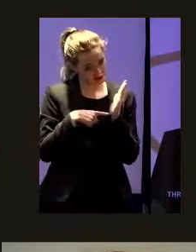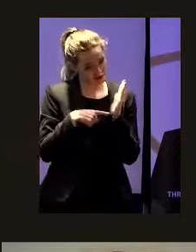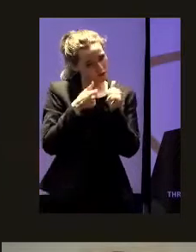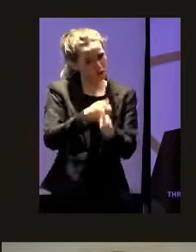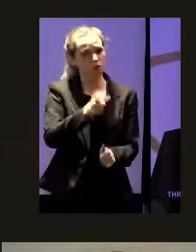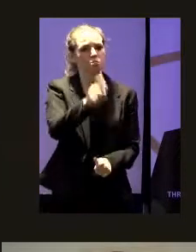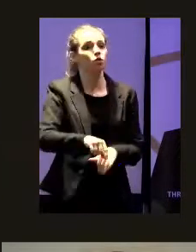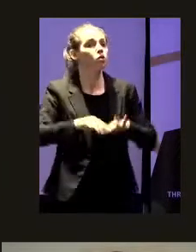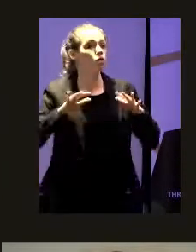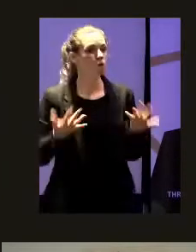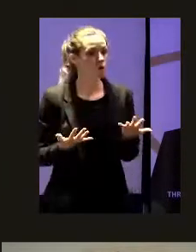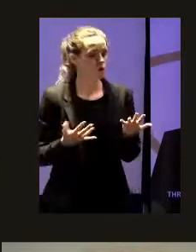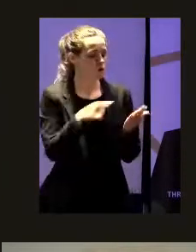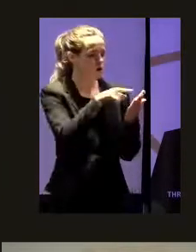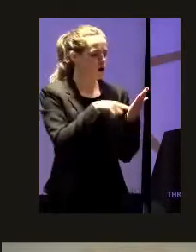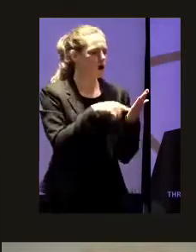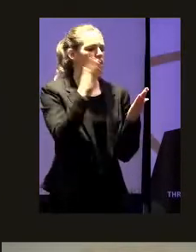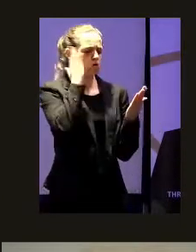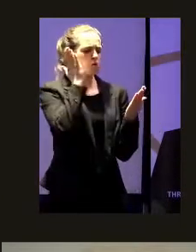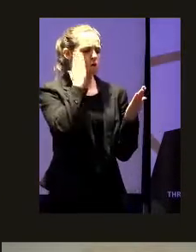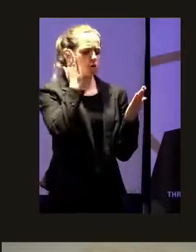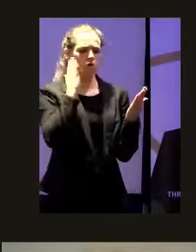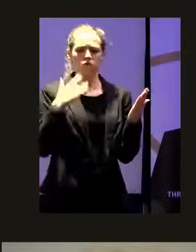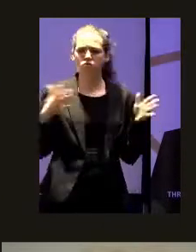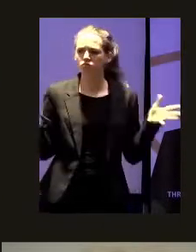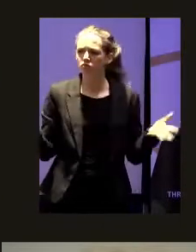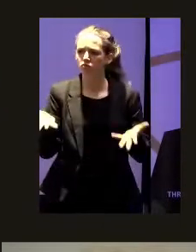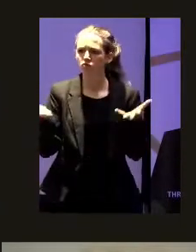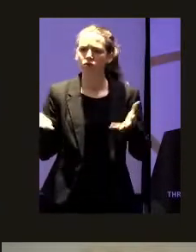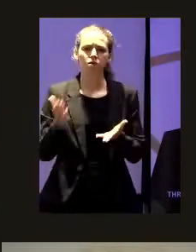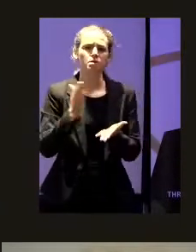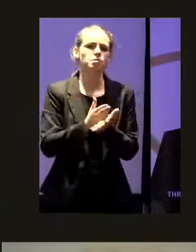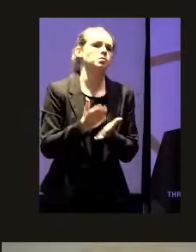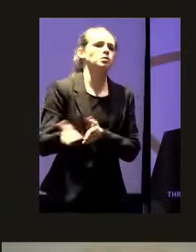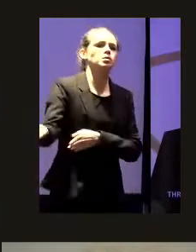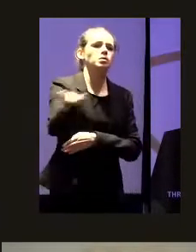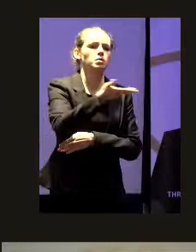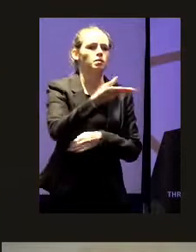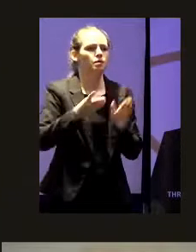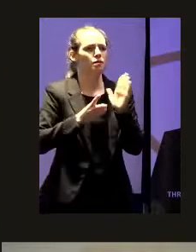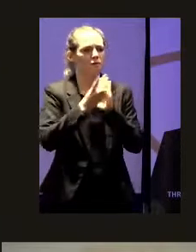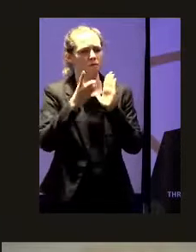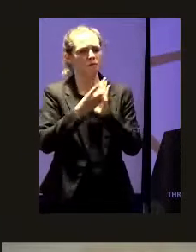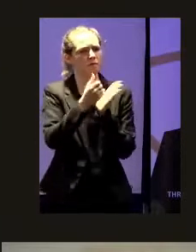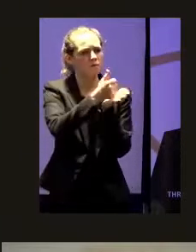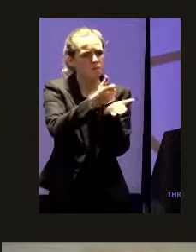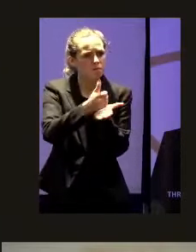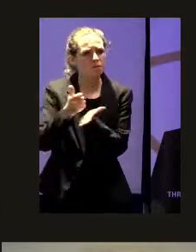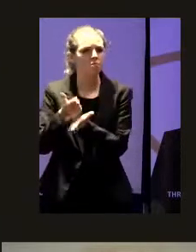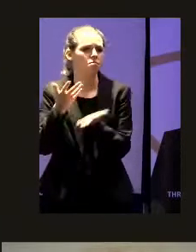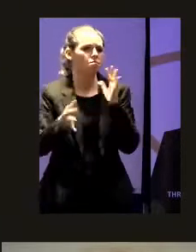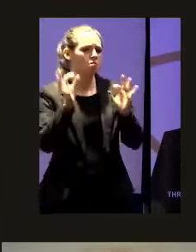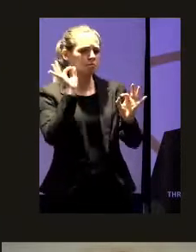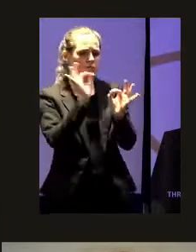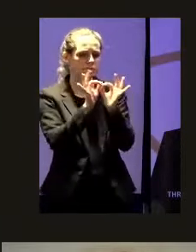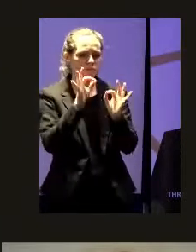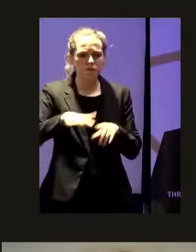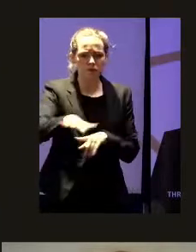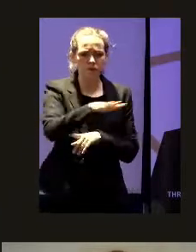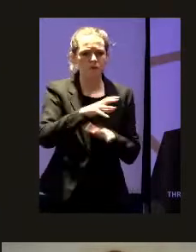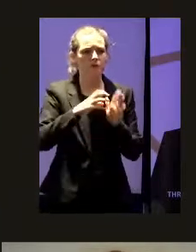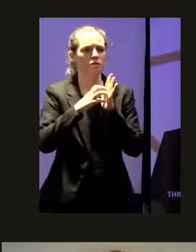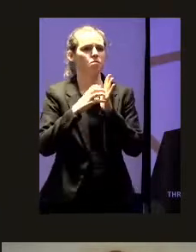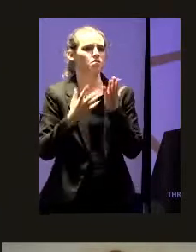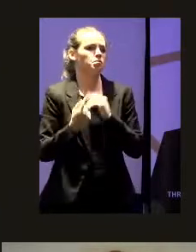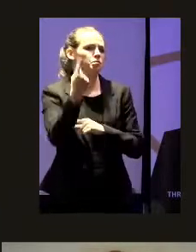these policies through developing specific areas that talks to For example, one of the